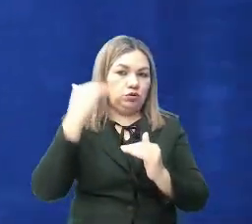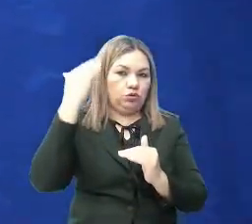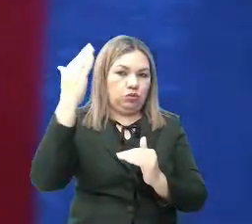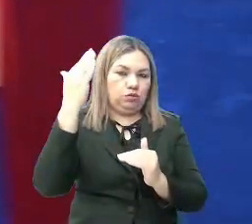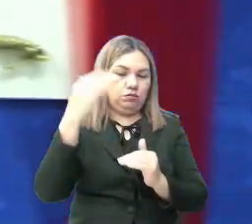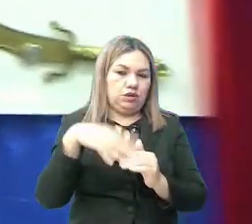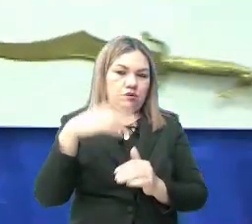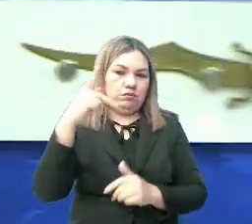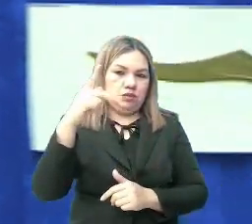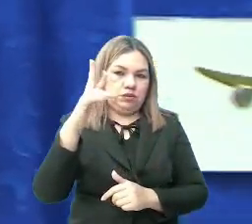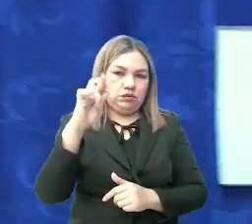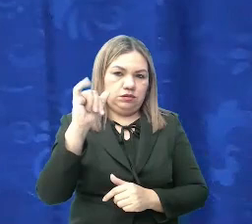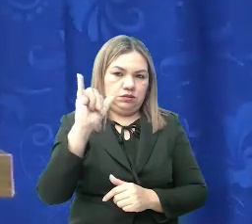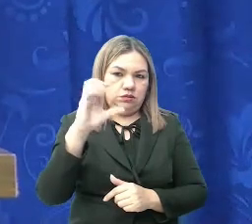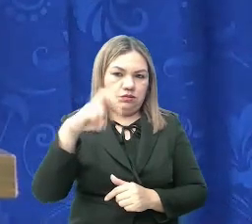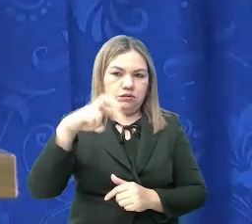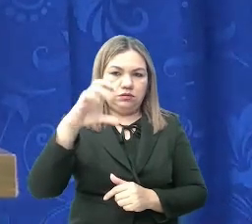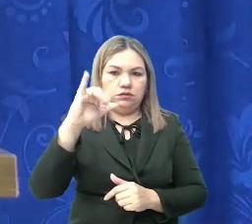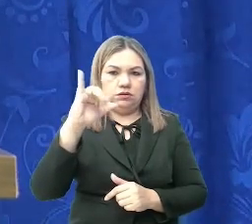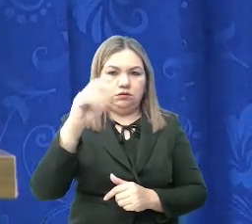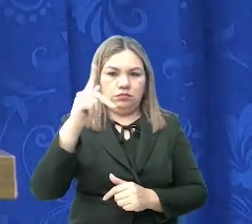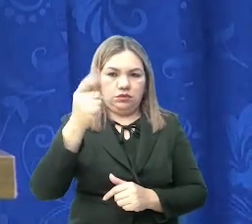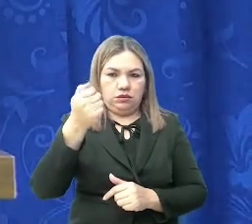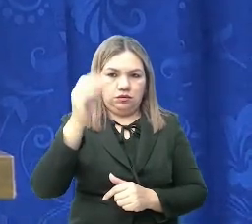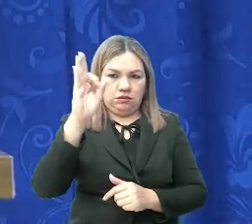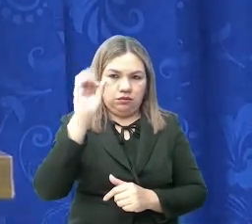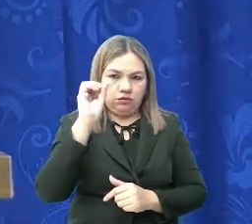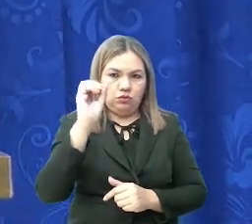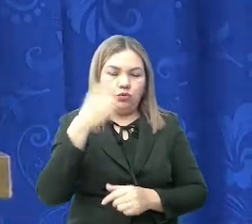That's an enormous